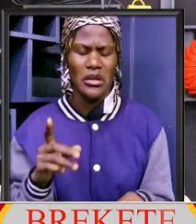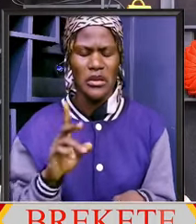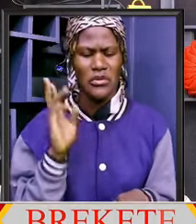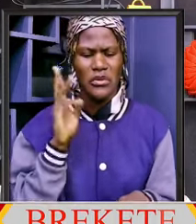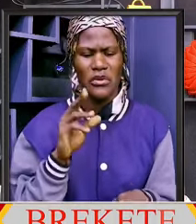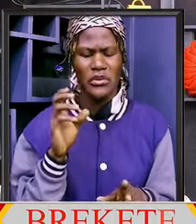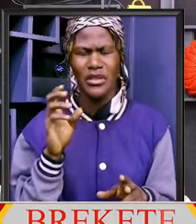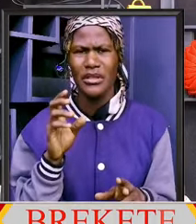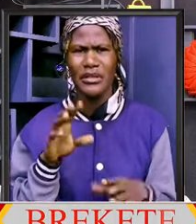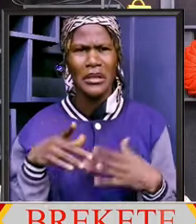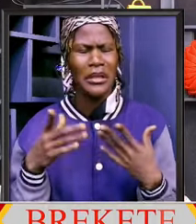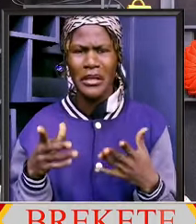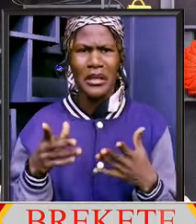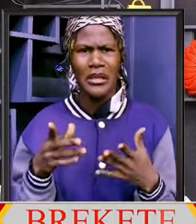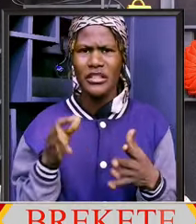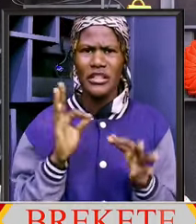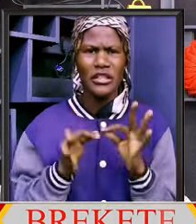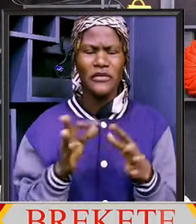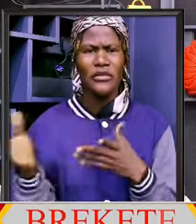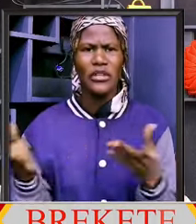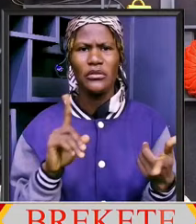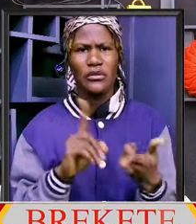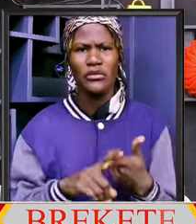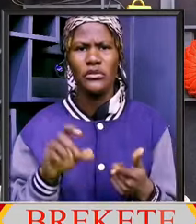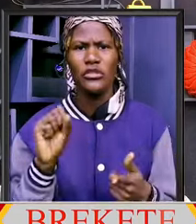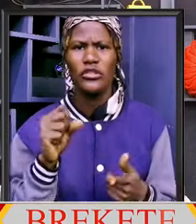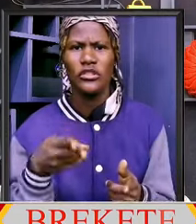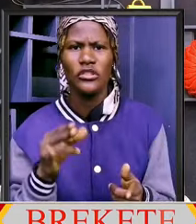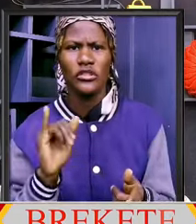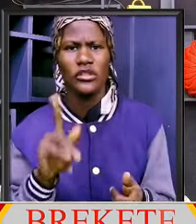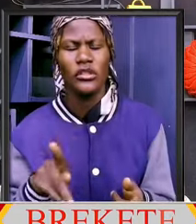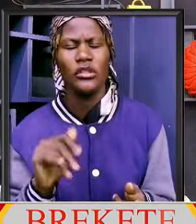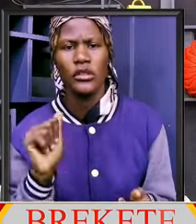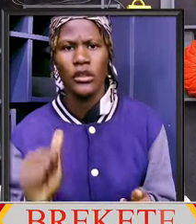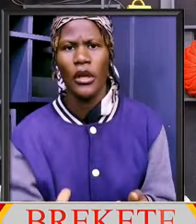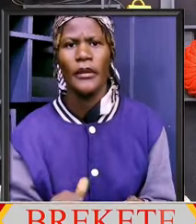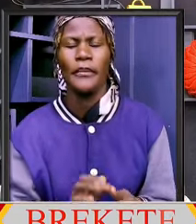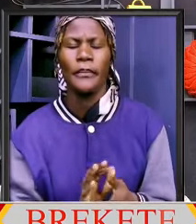every otolaryngologist we specialize, suppose they there.